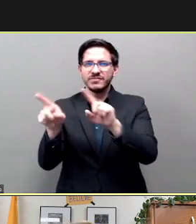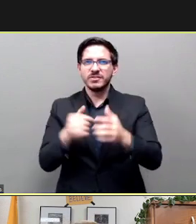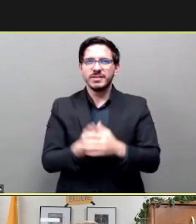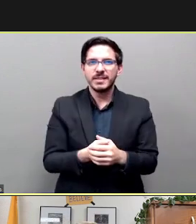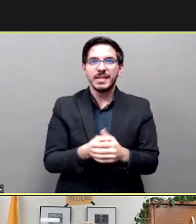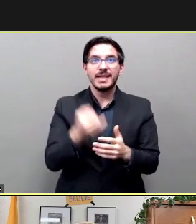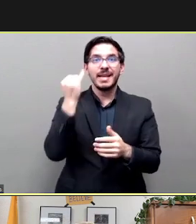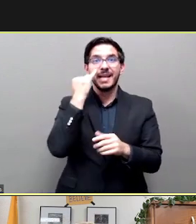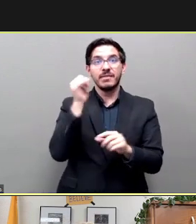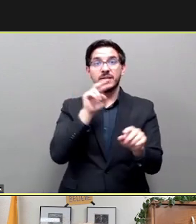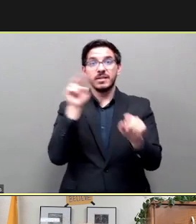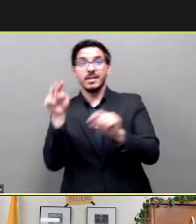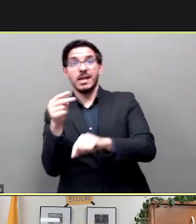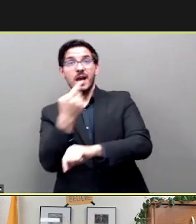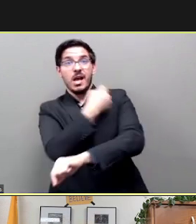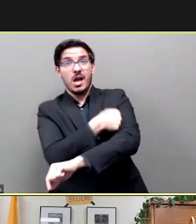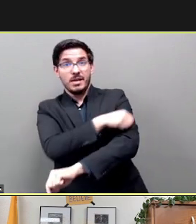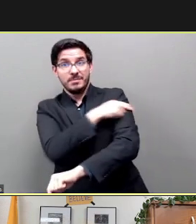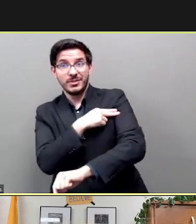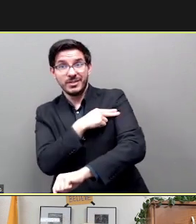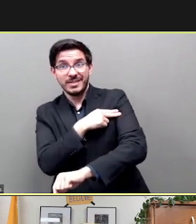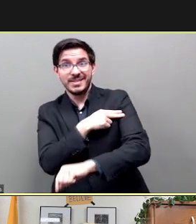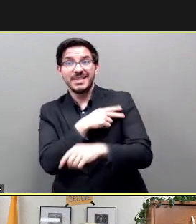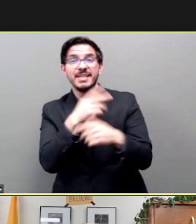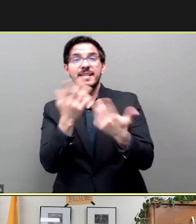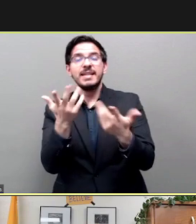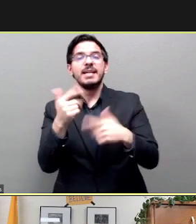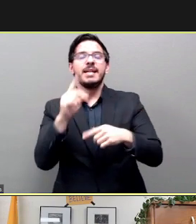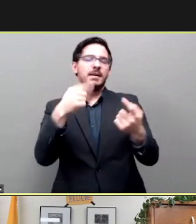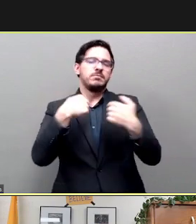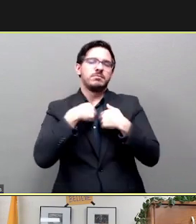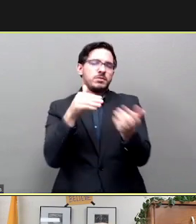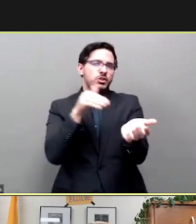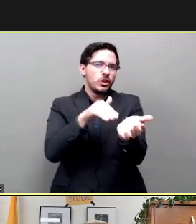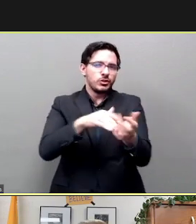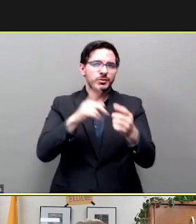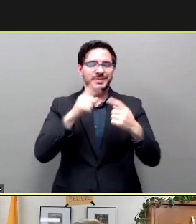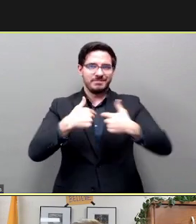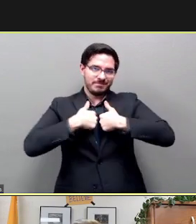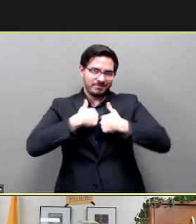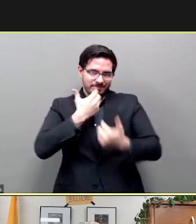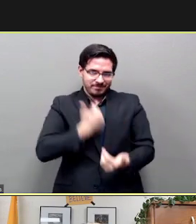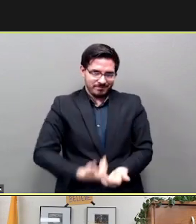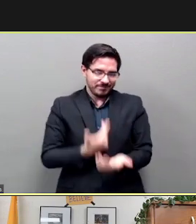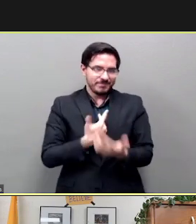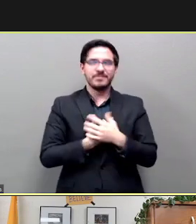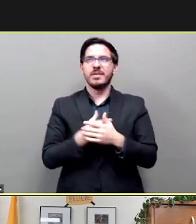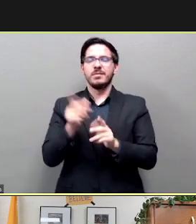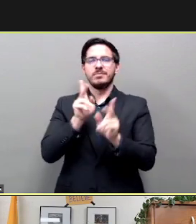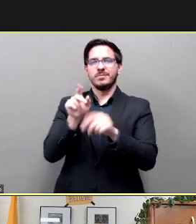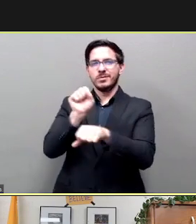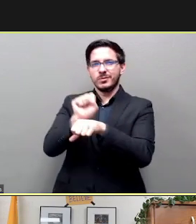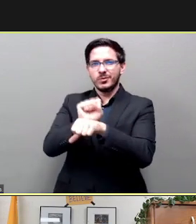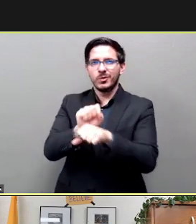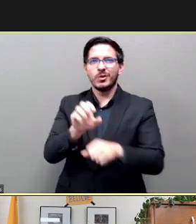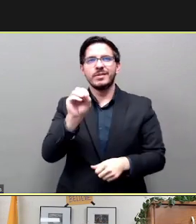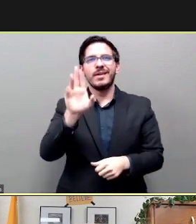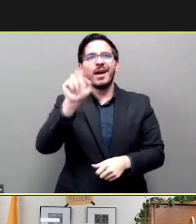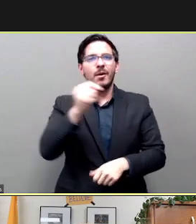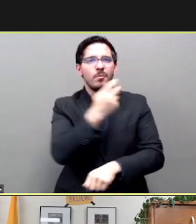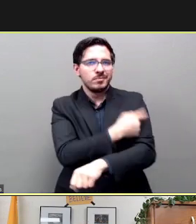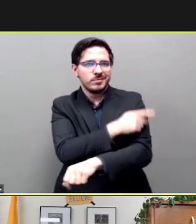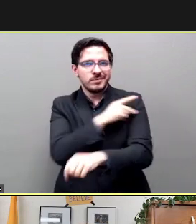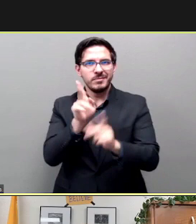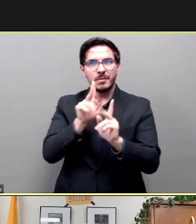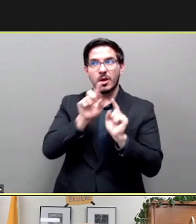and this is what healthcare workers like myself, people in outpatient practice like Dr. Duran, Dr.